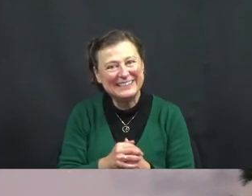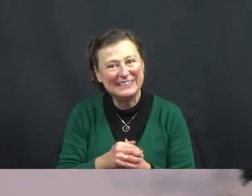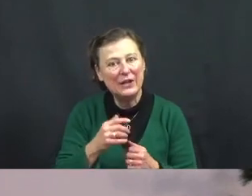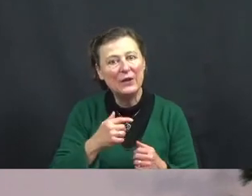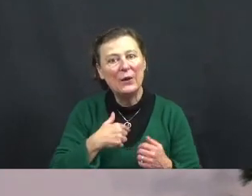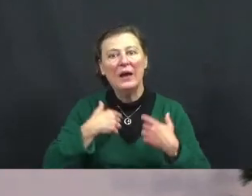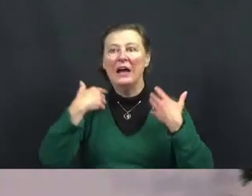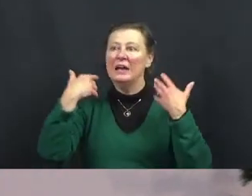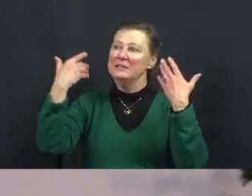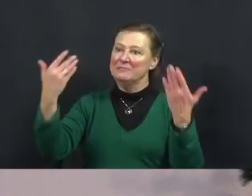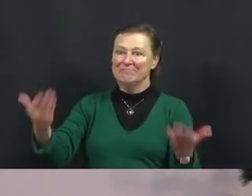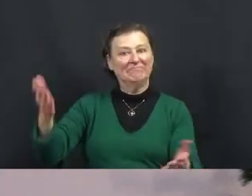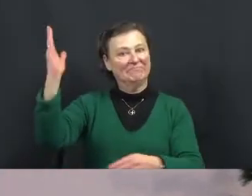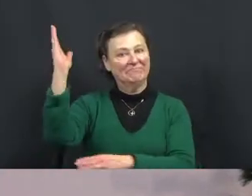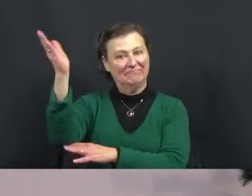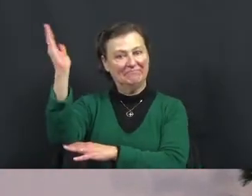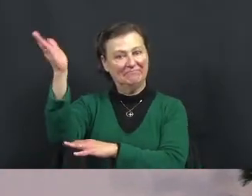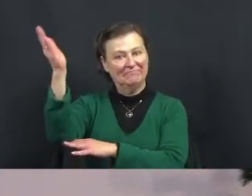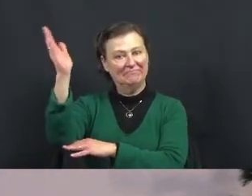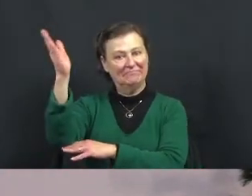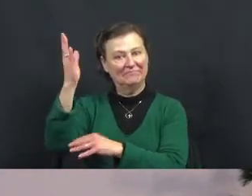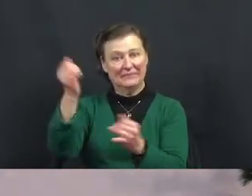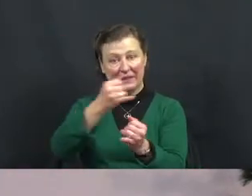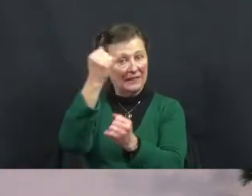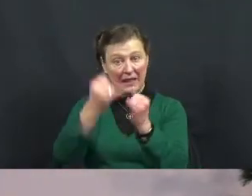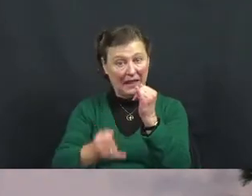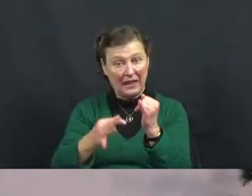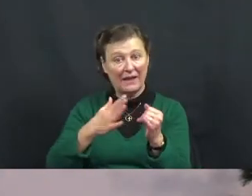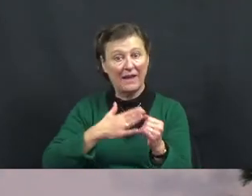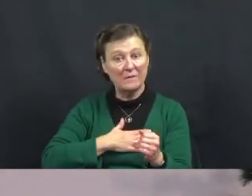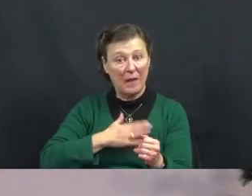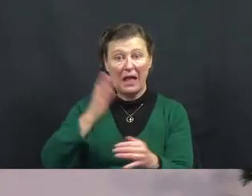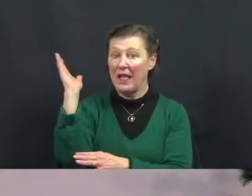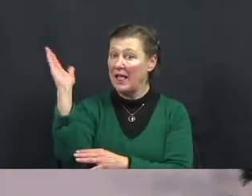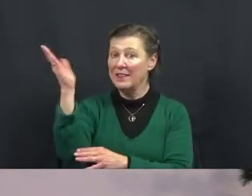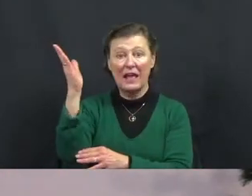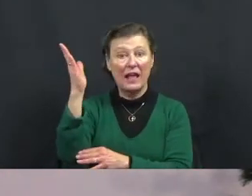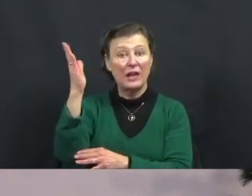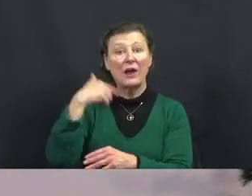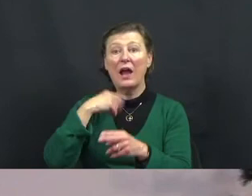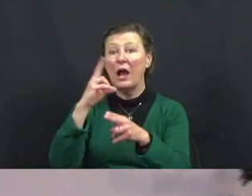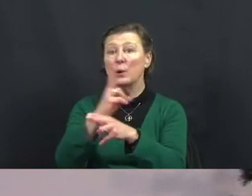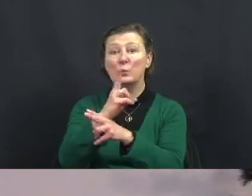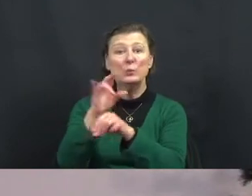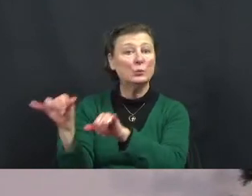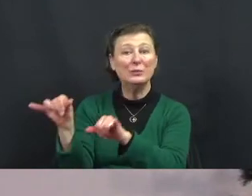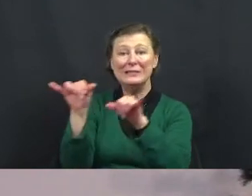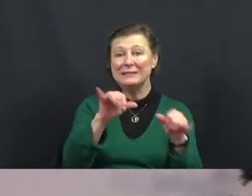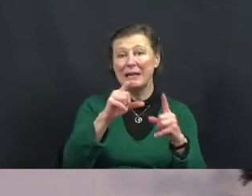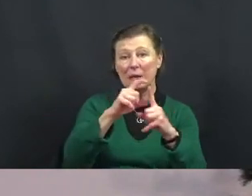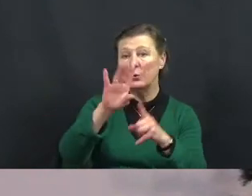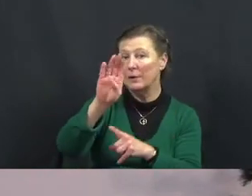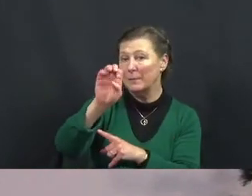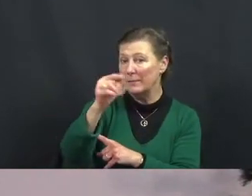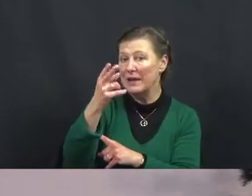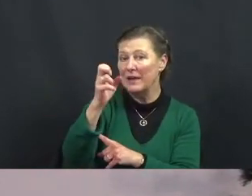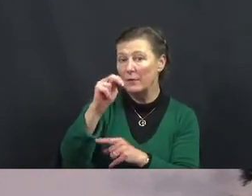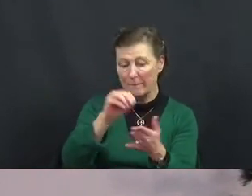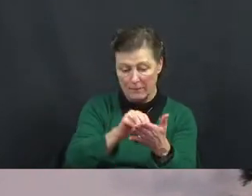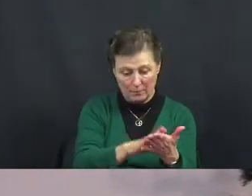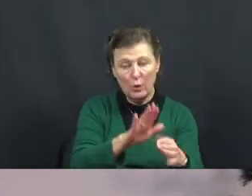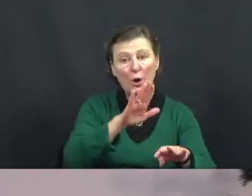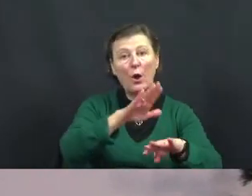gave this lecture, and at the end of my lecture, I used the same words that Beethoven put on